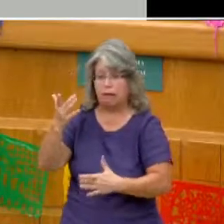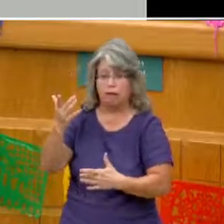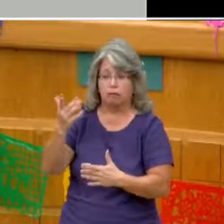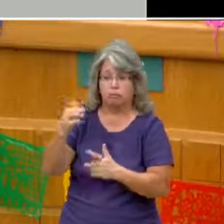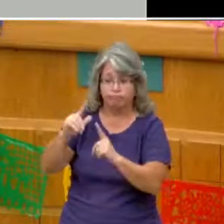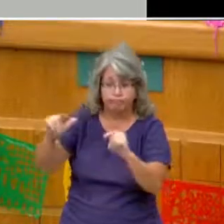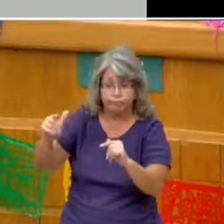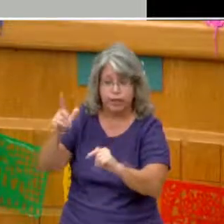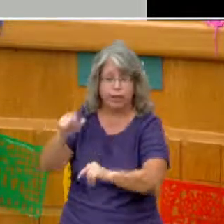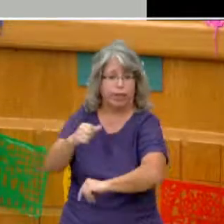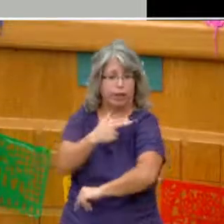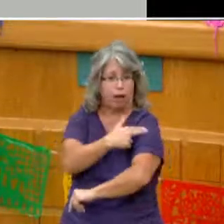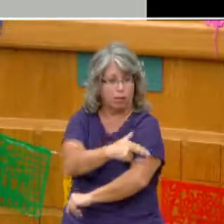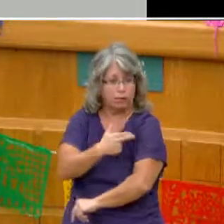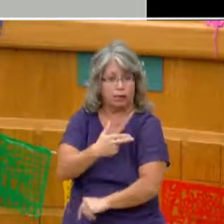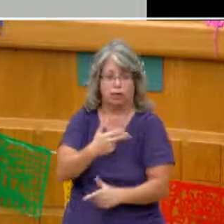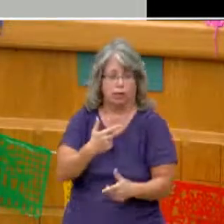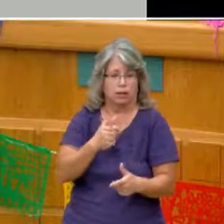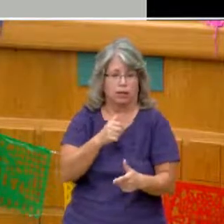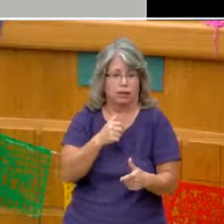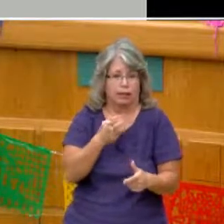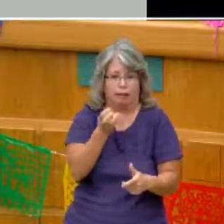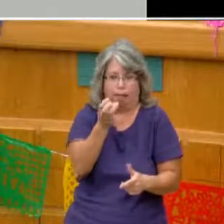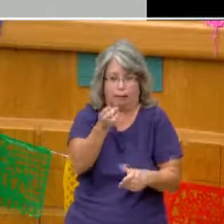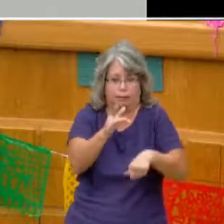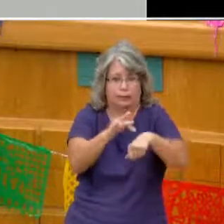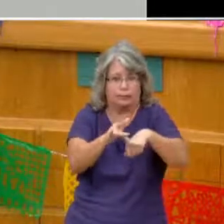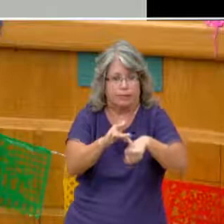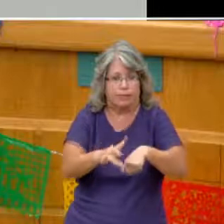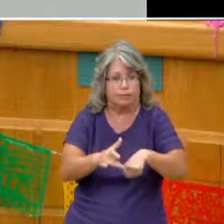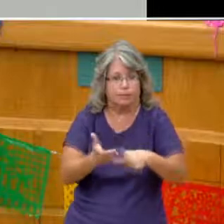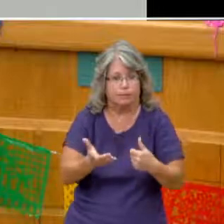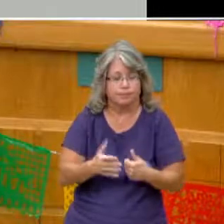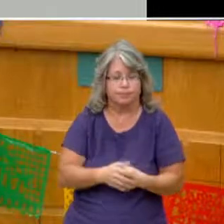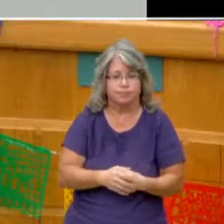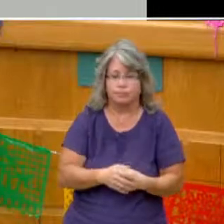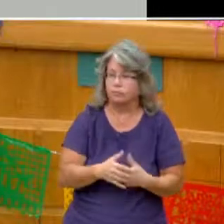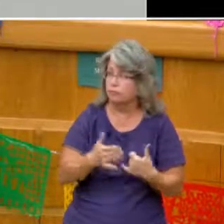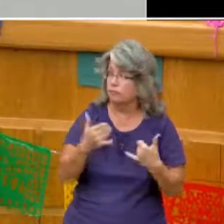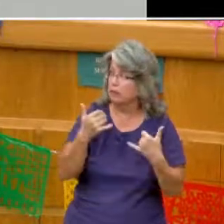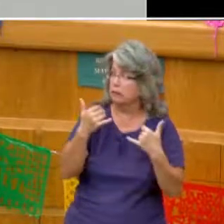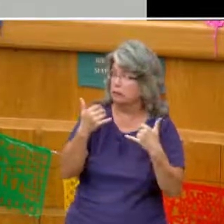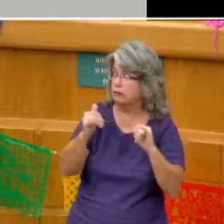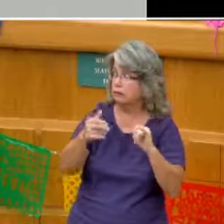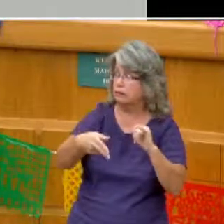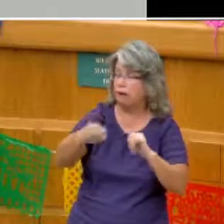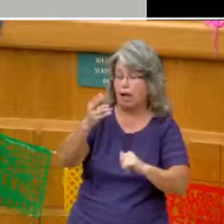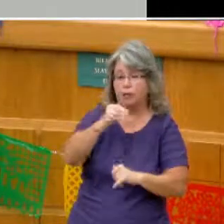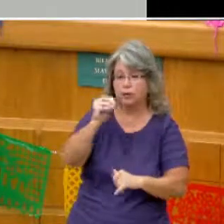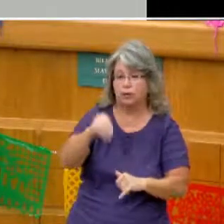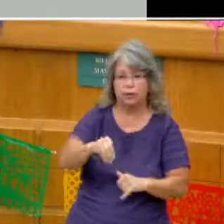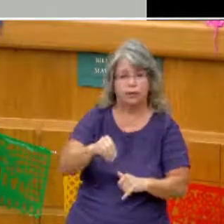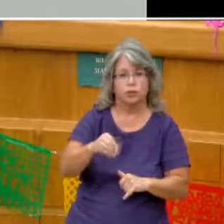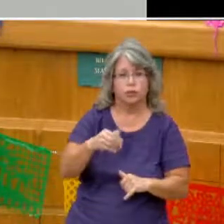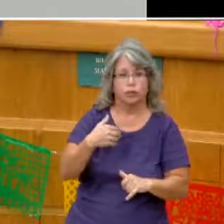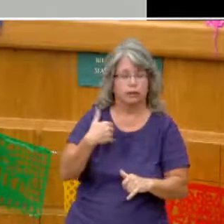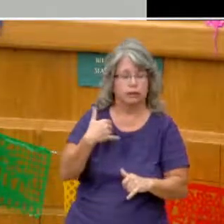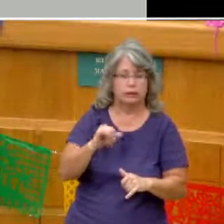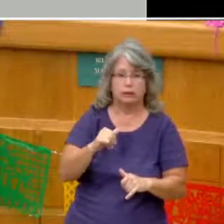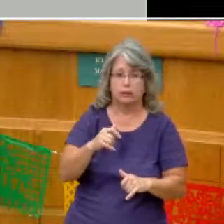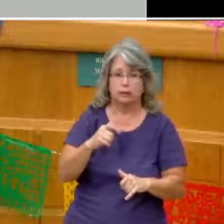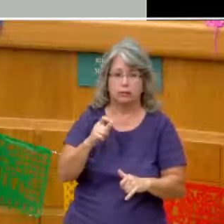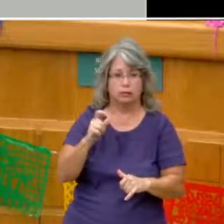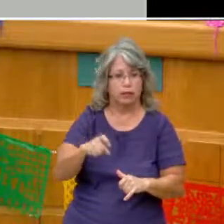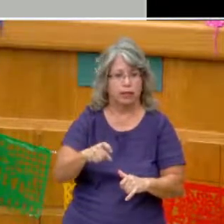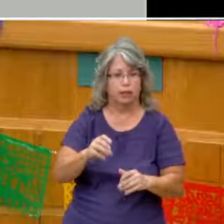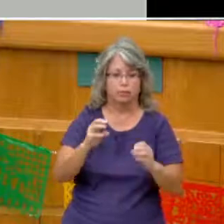we're at 35–40%. So we've got a long ways to go for the beds to open up and us to have normal hospital